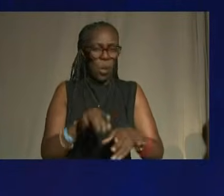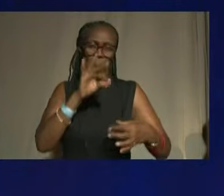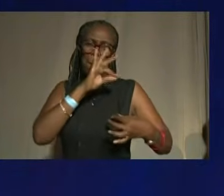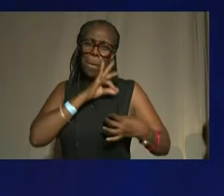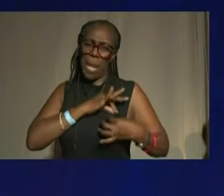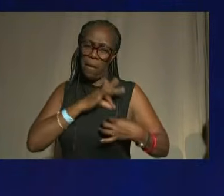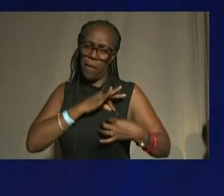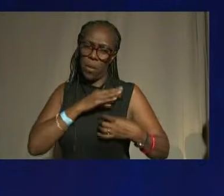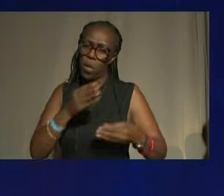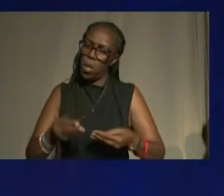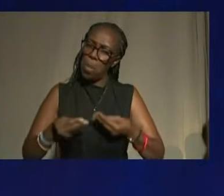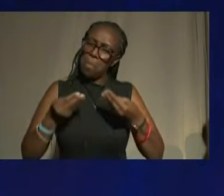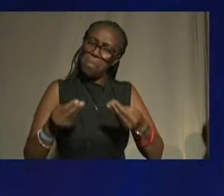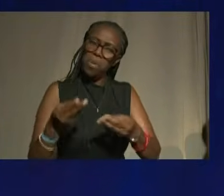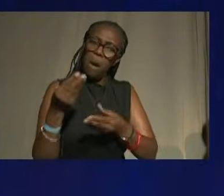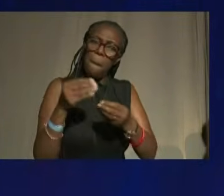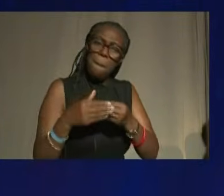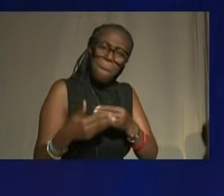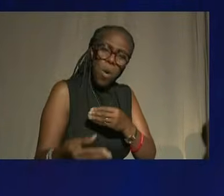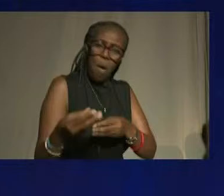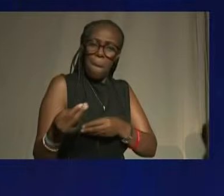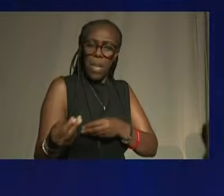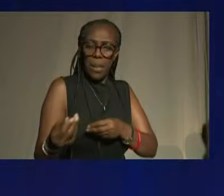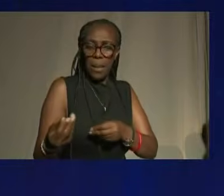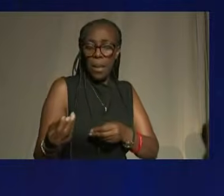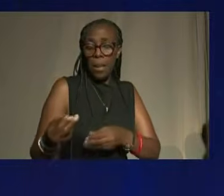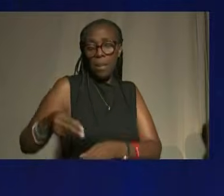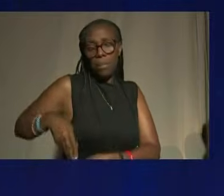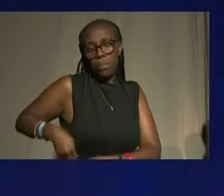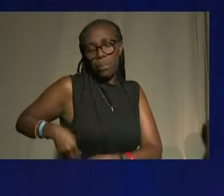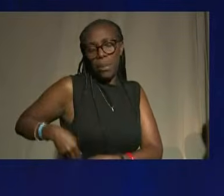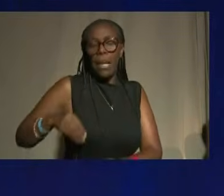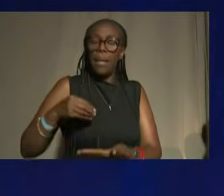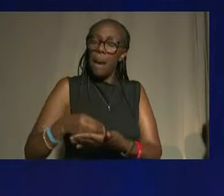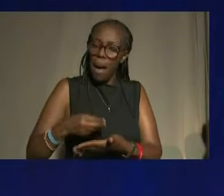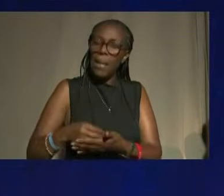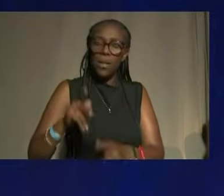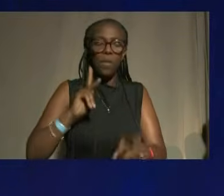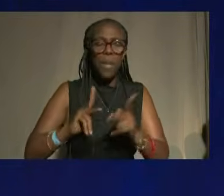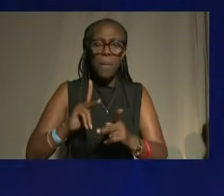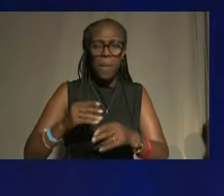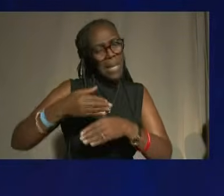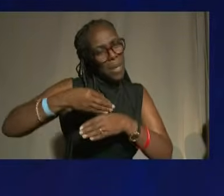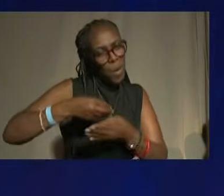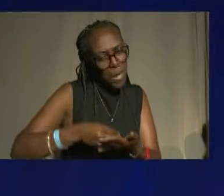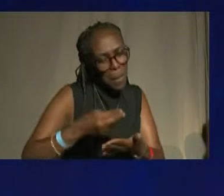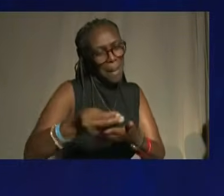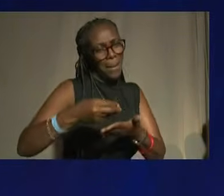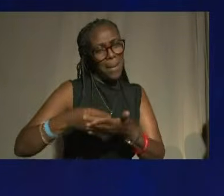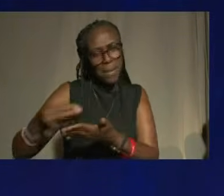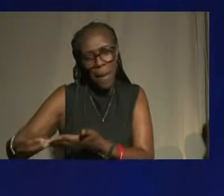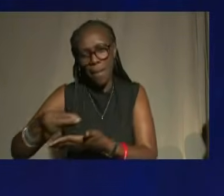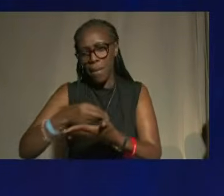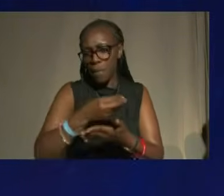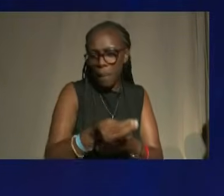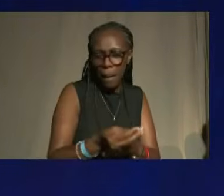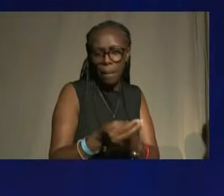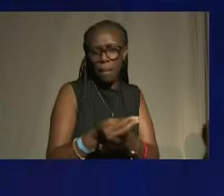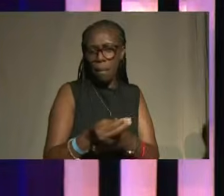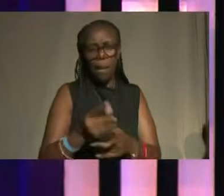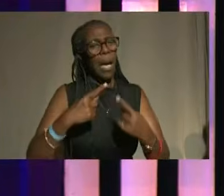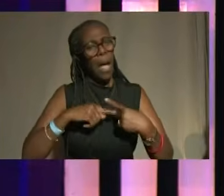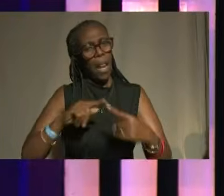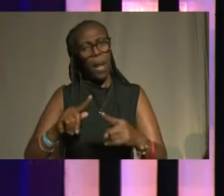hands of people because they're going to spend it, which will allow the government to collect more on GCT and other indirect